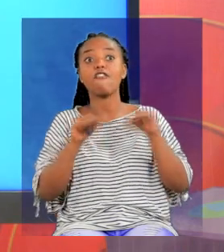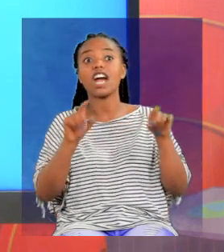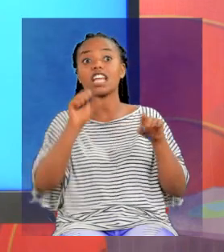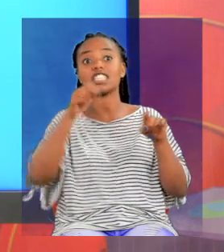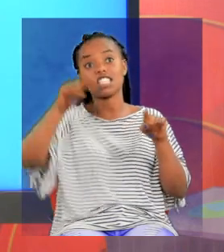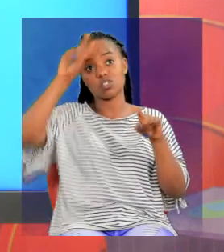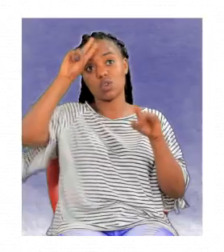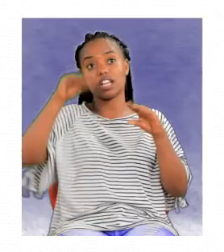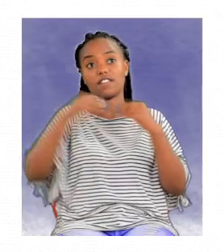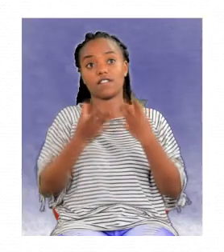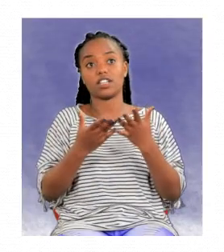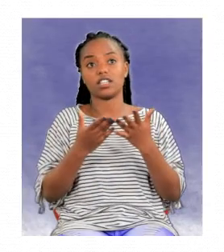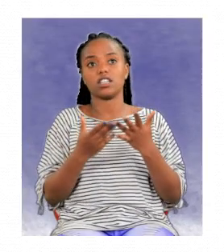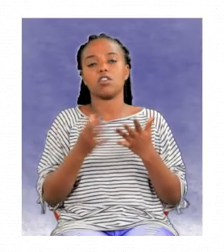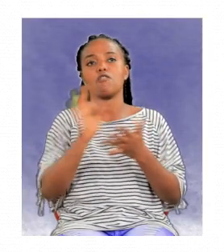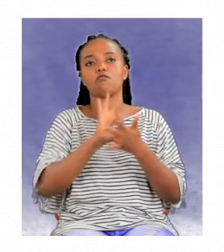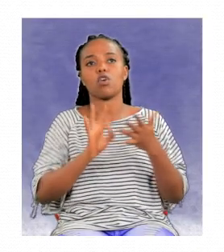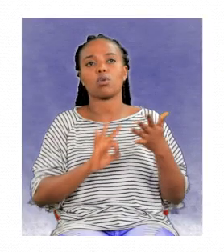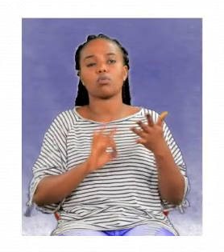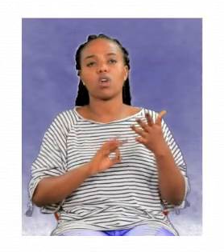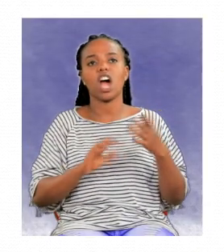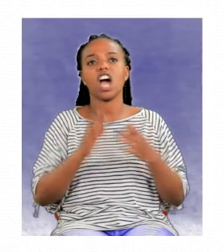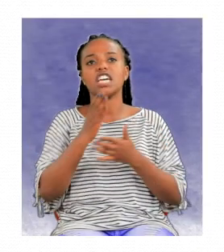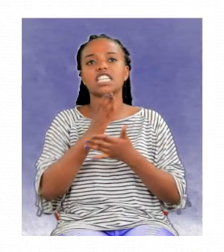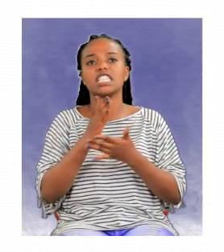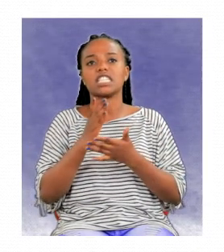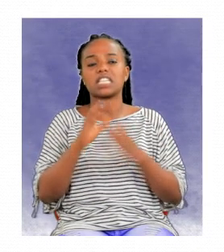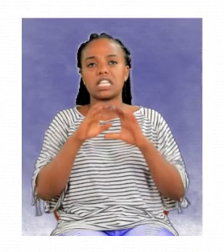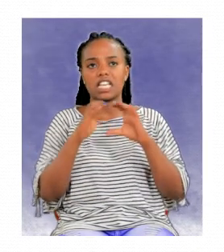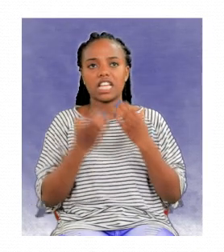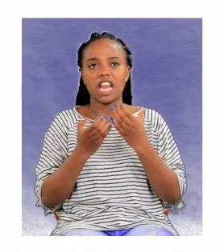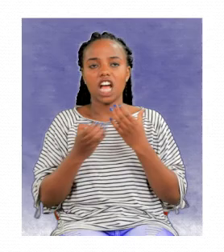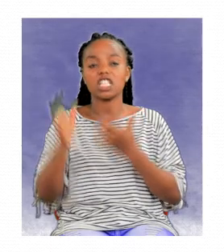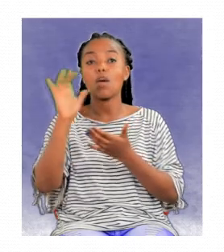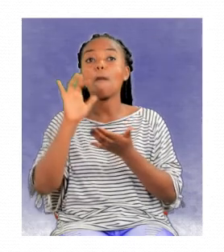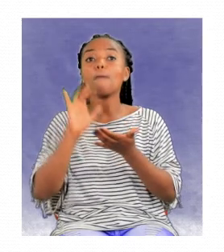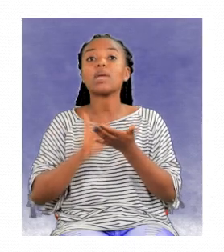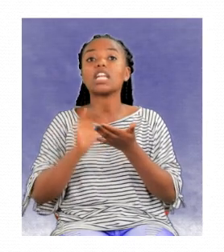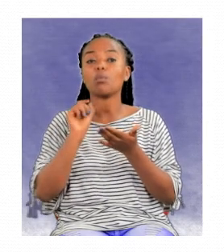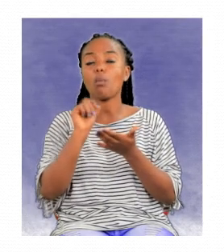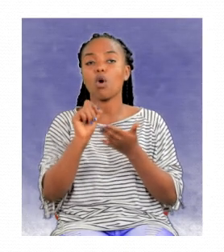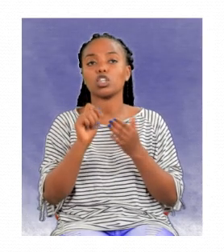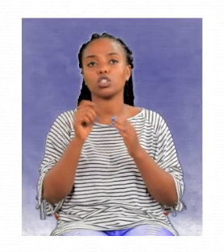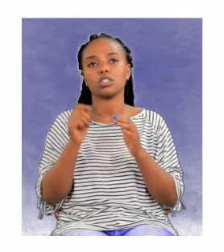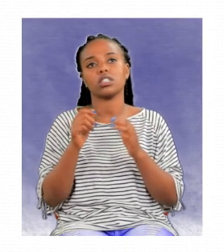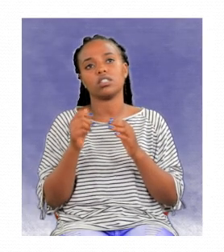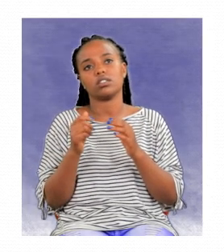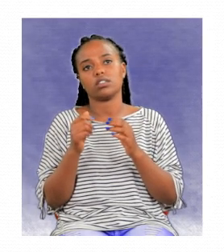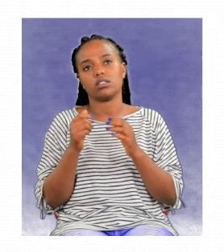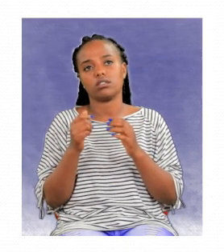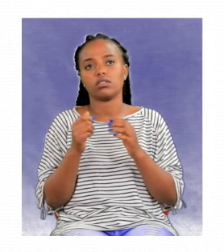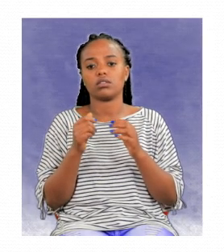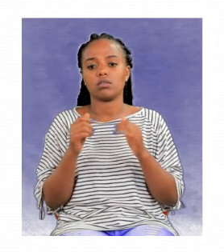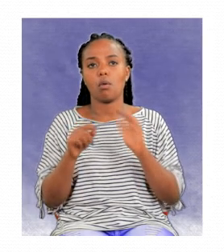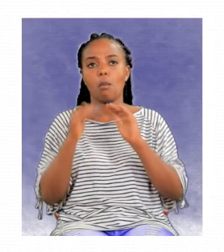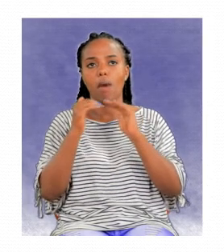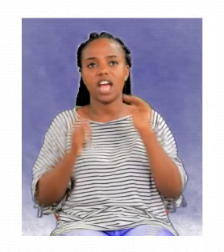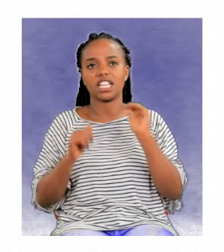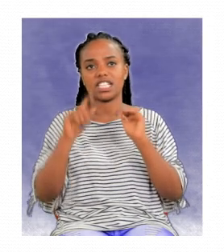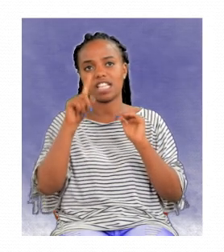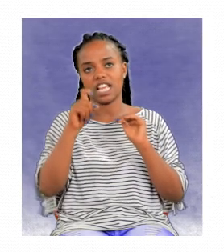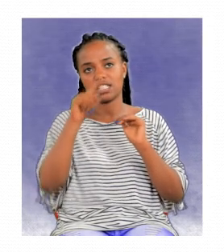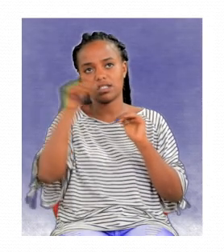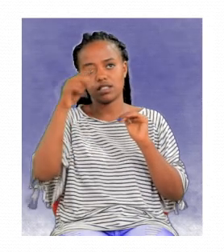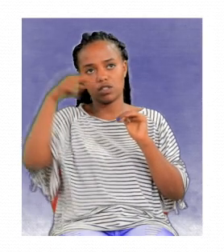by this formula. Is a deviation of the class midpoint from the mean squared times